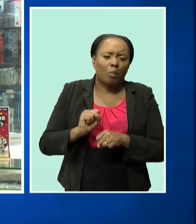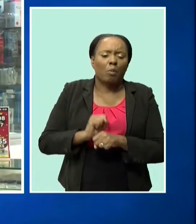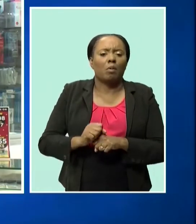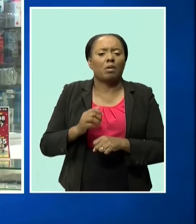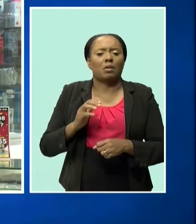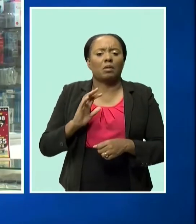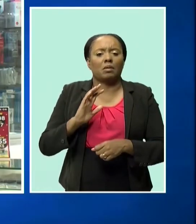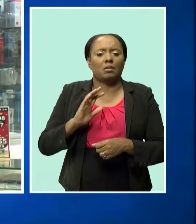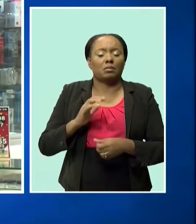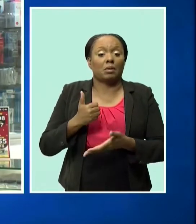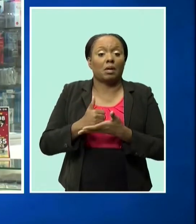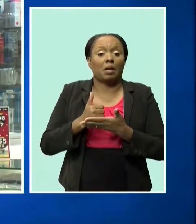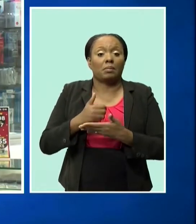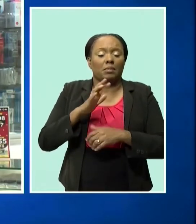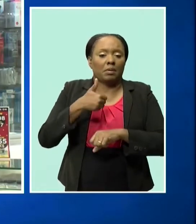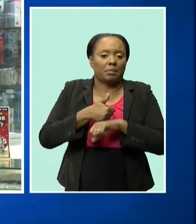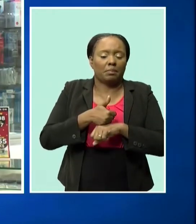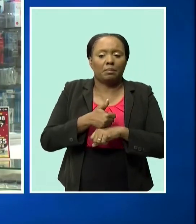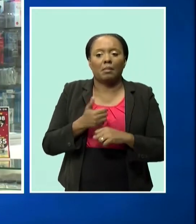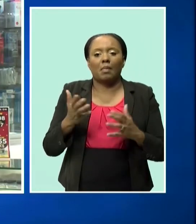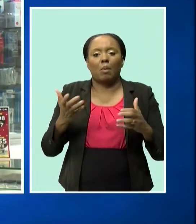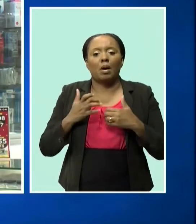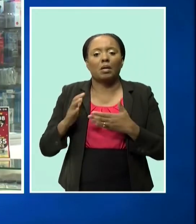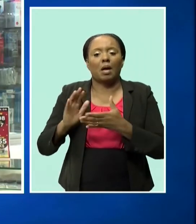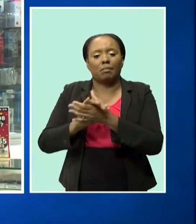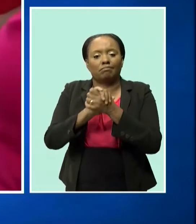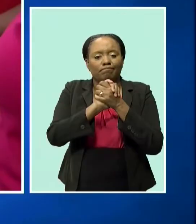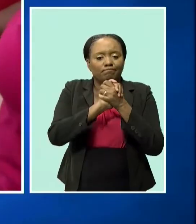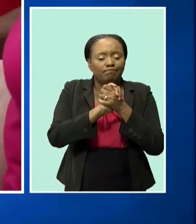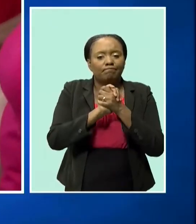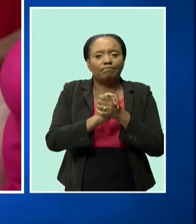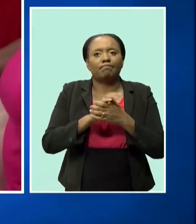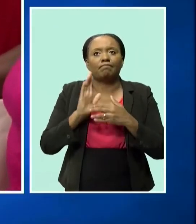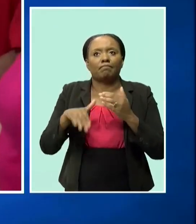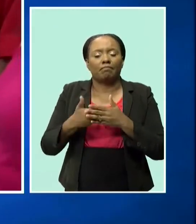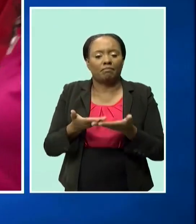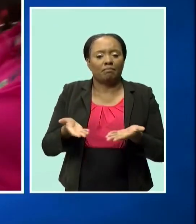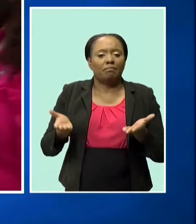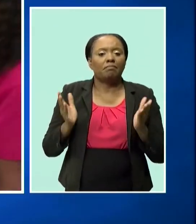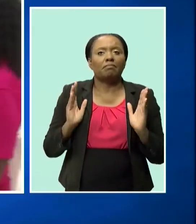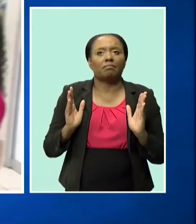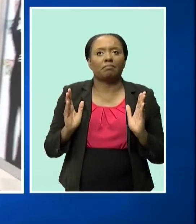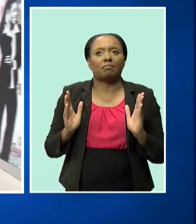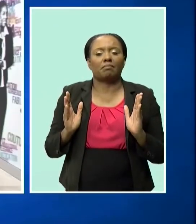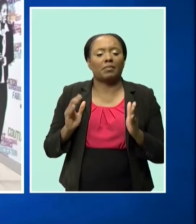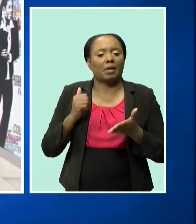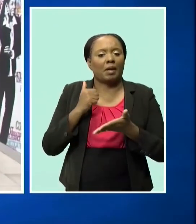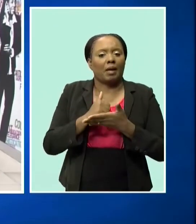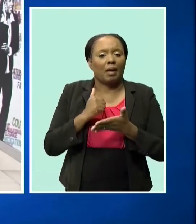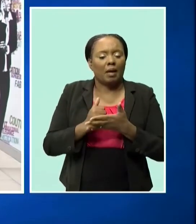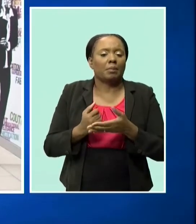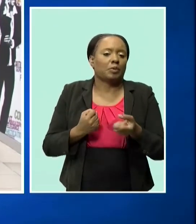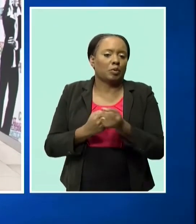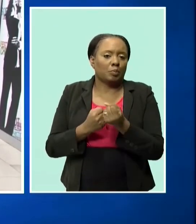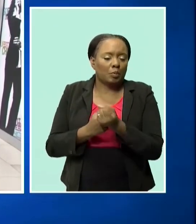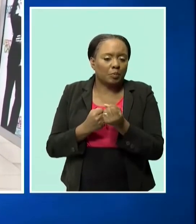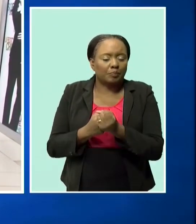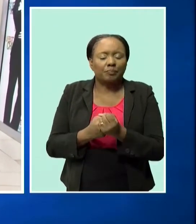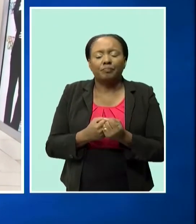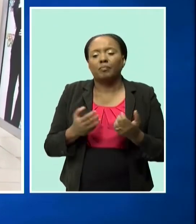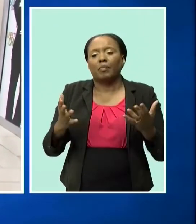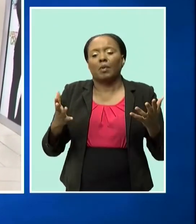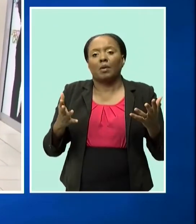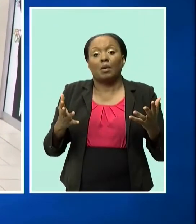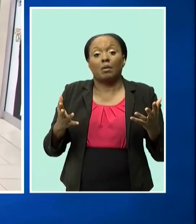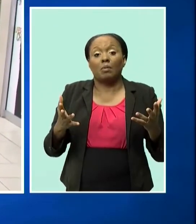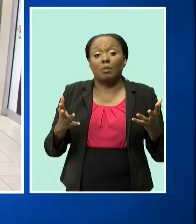I want personally to congratulate every single member of staff who will contribute to this event, and we want to assure